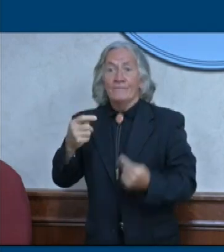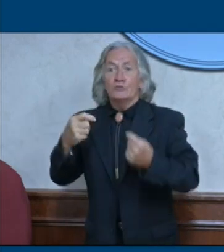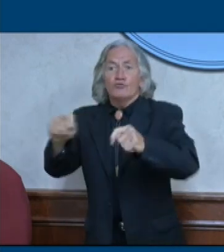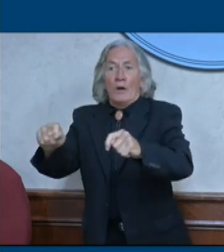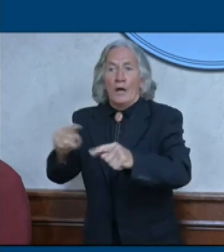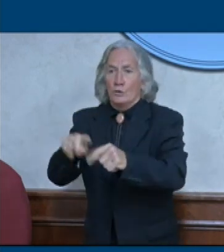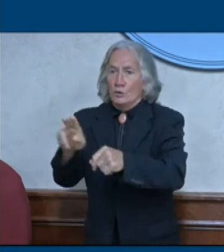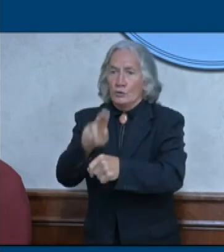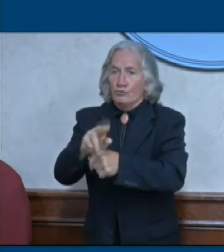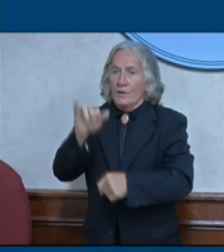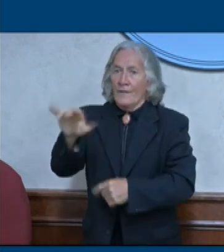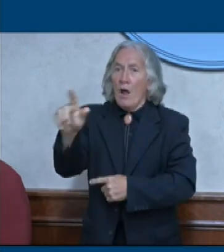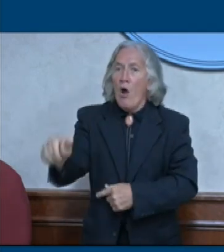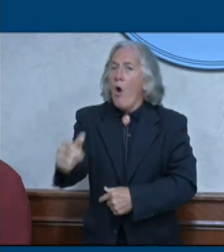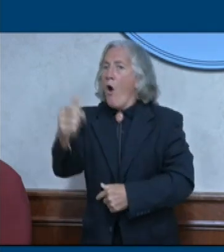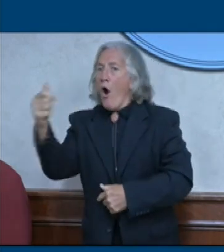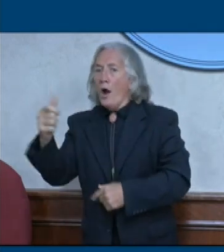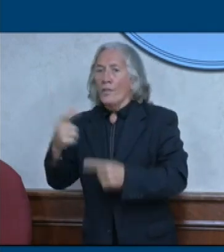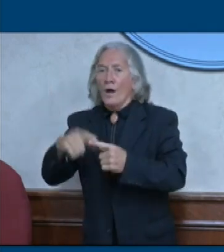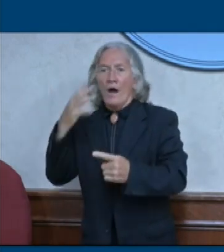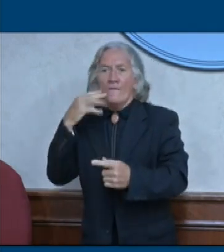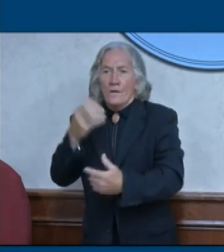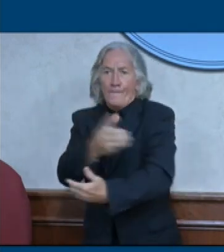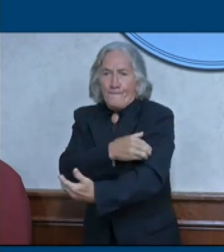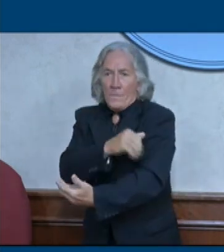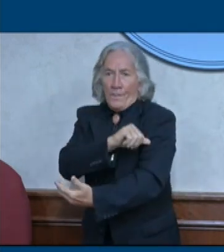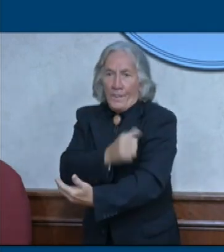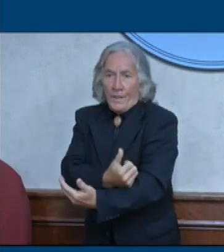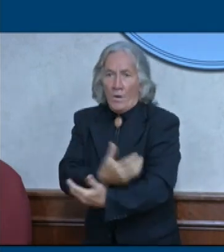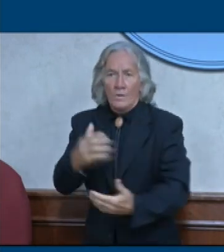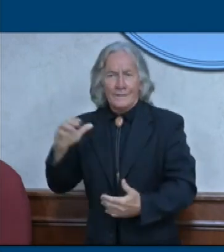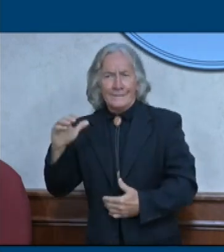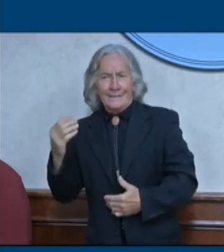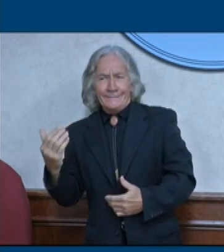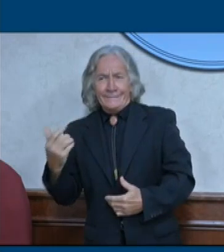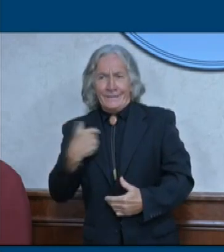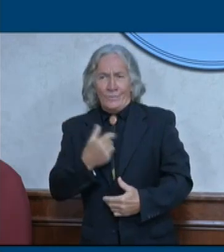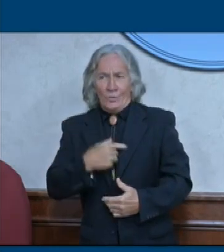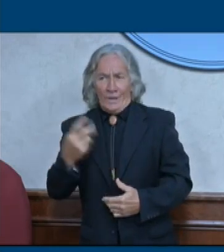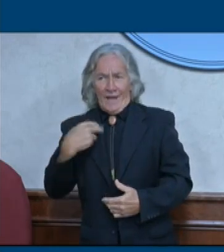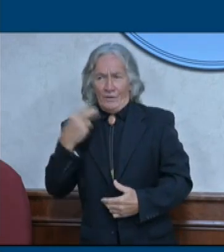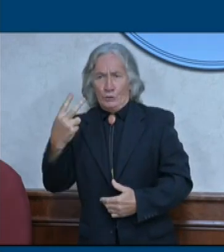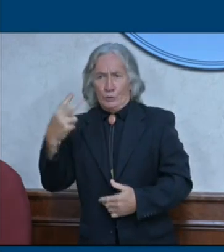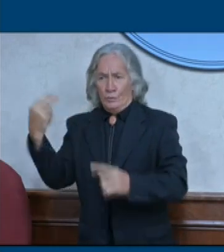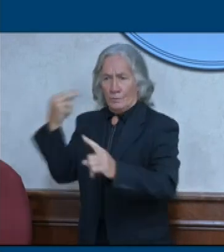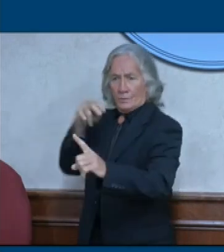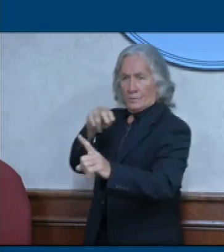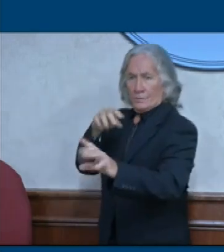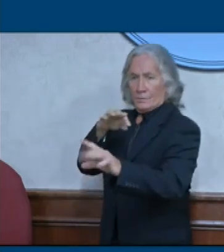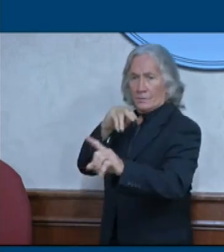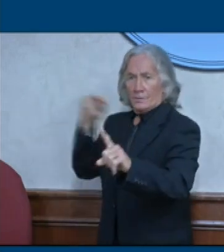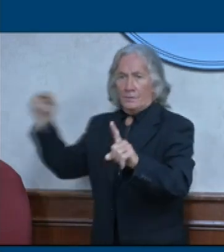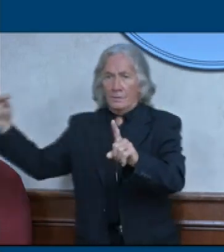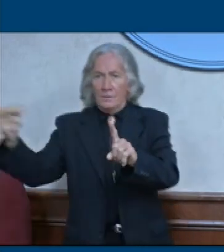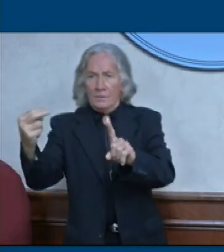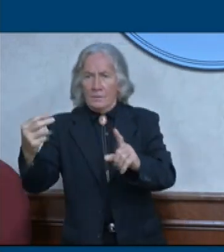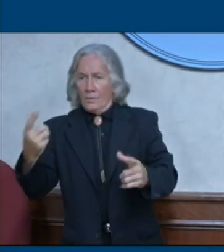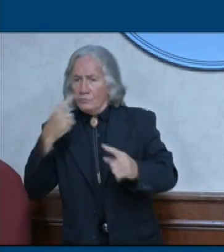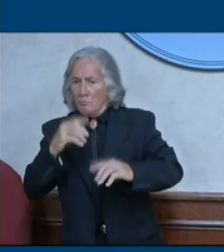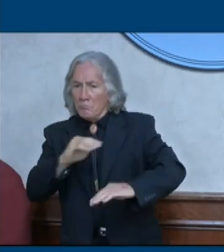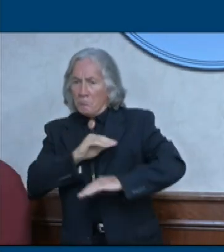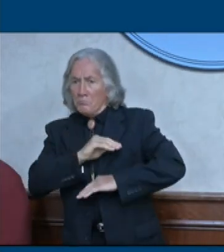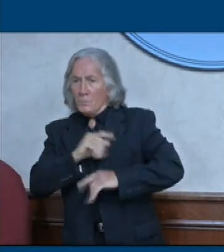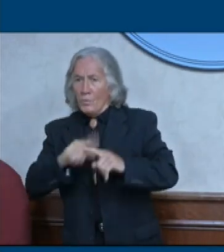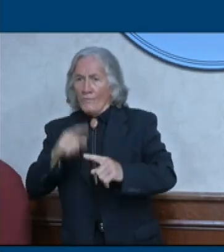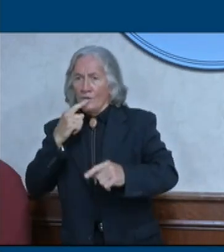finger to use those other tools of enforcement. And so he seems to be taking a somewhat two-faced approach as it concerns his pleas